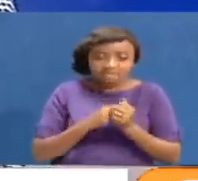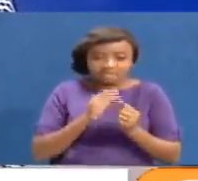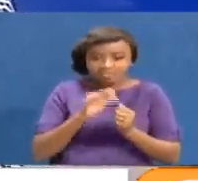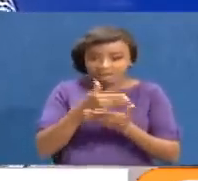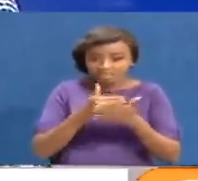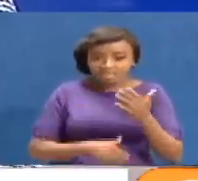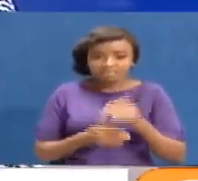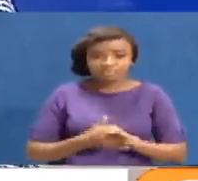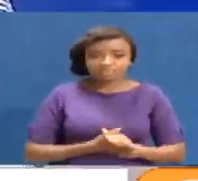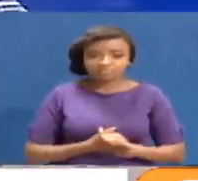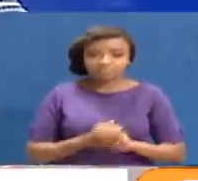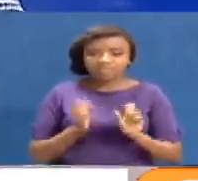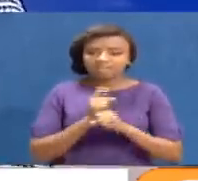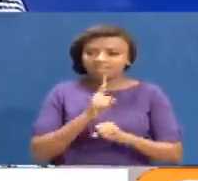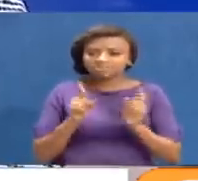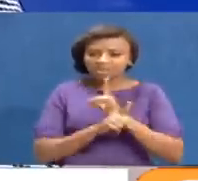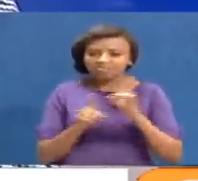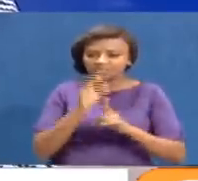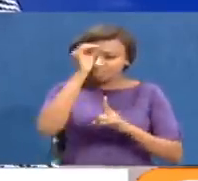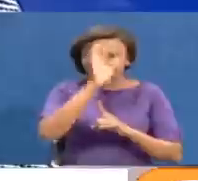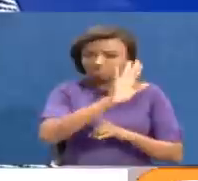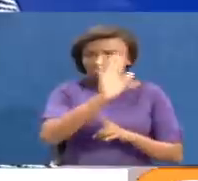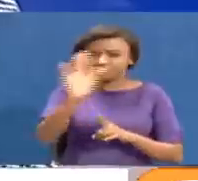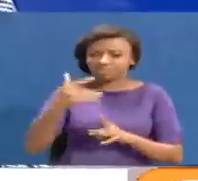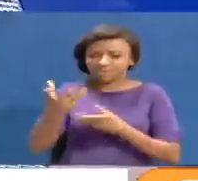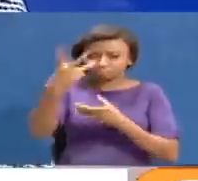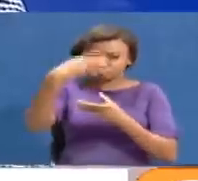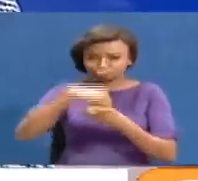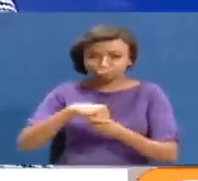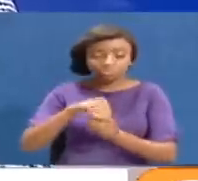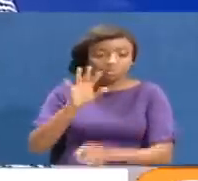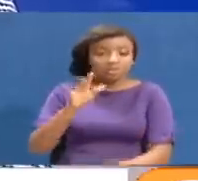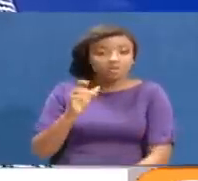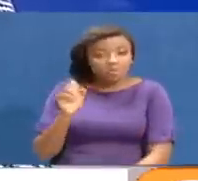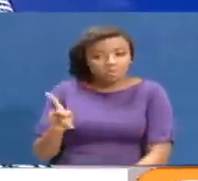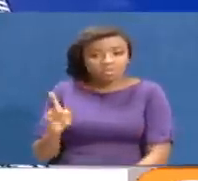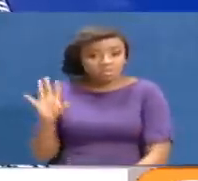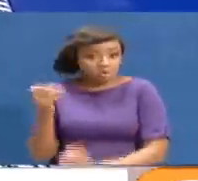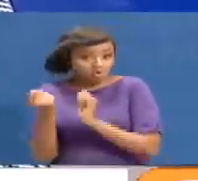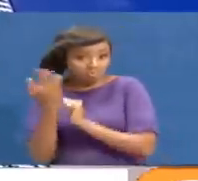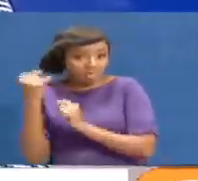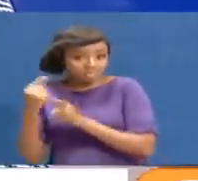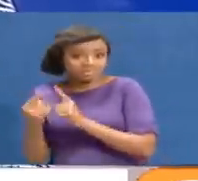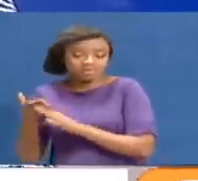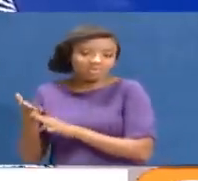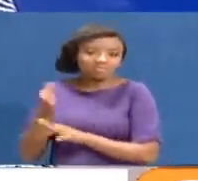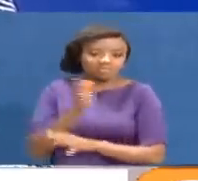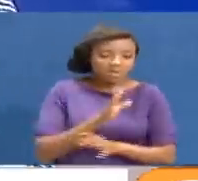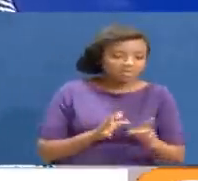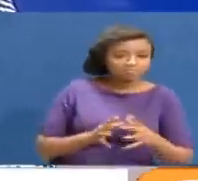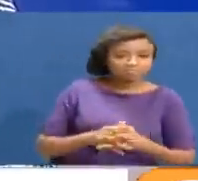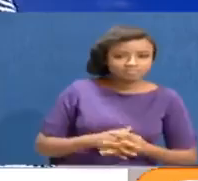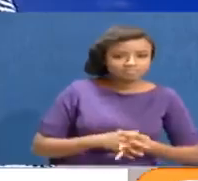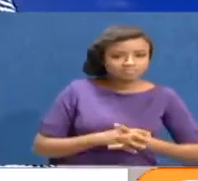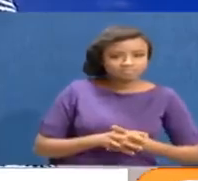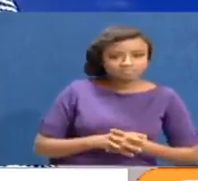it captured what they had given? Mm-hmm. So they went back. They've held, you know, from